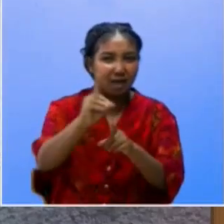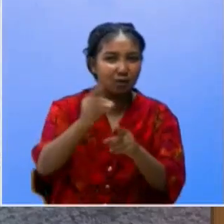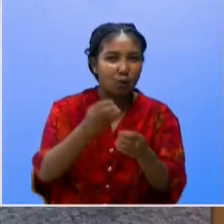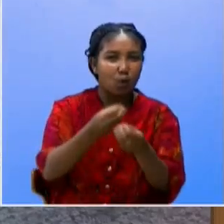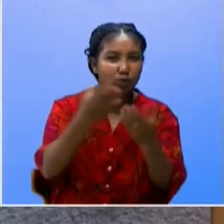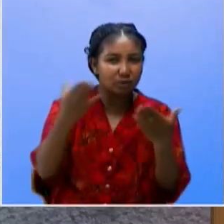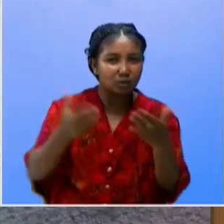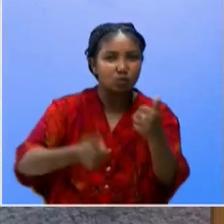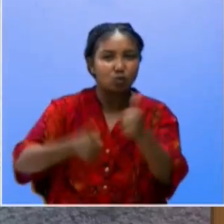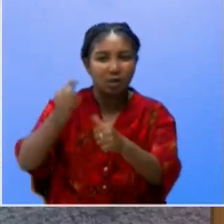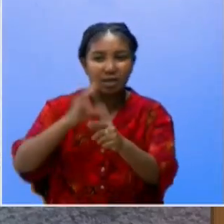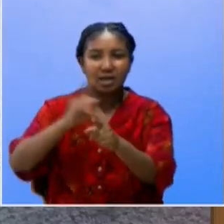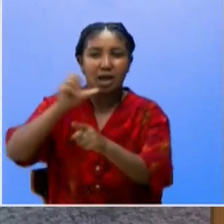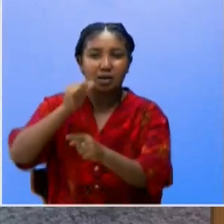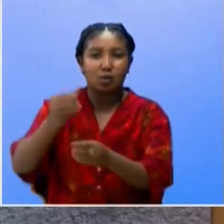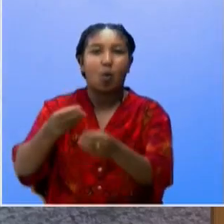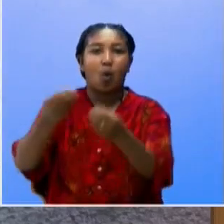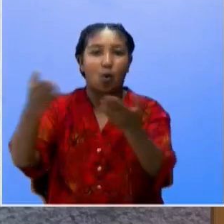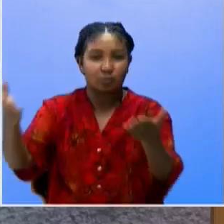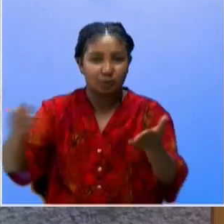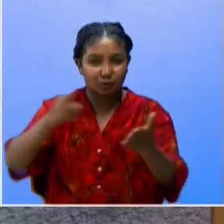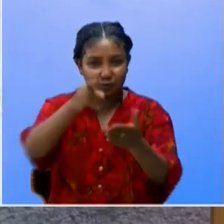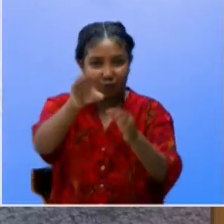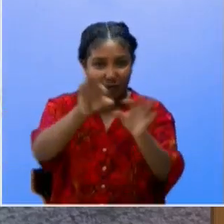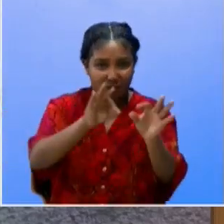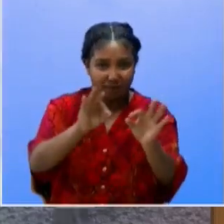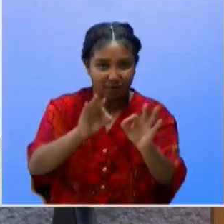object, which one is indirect object.